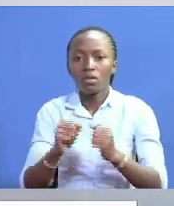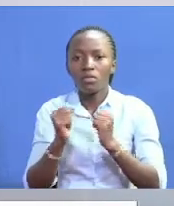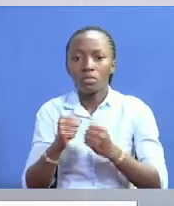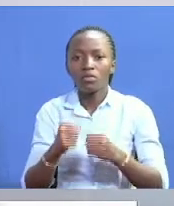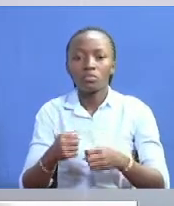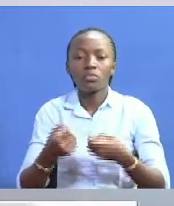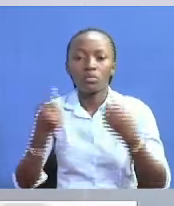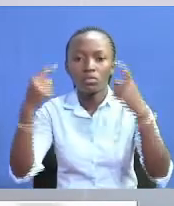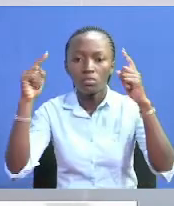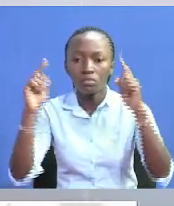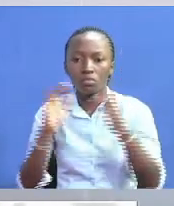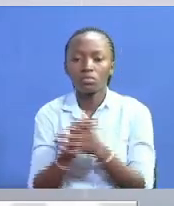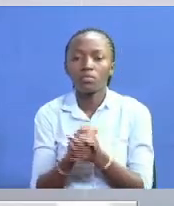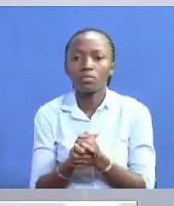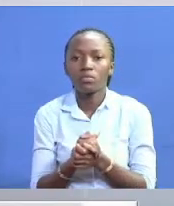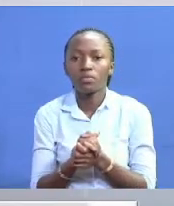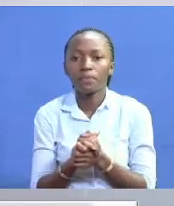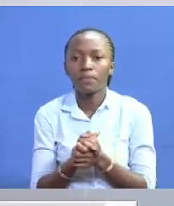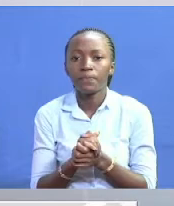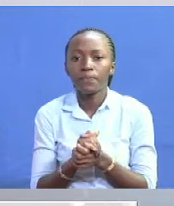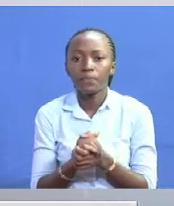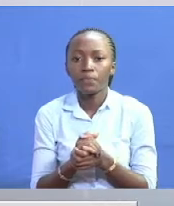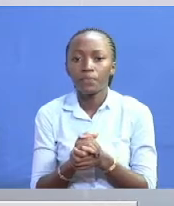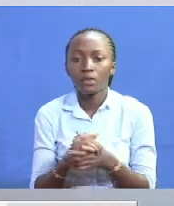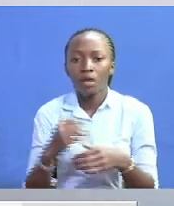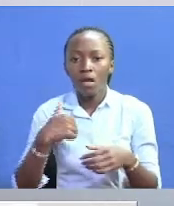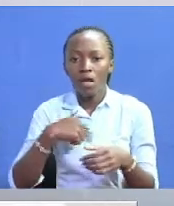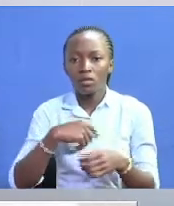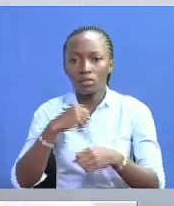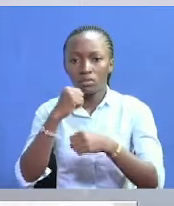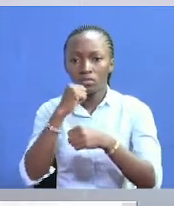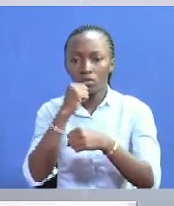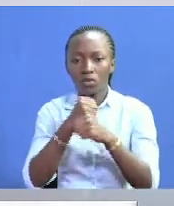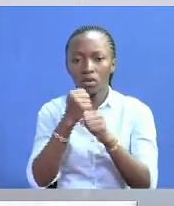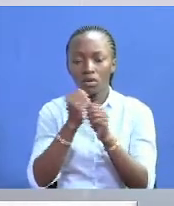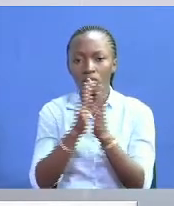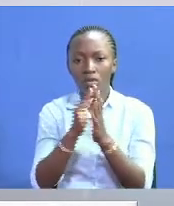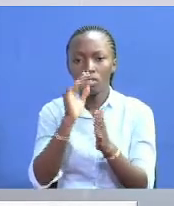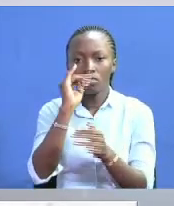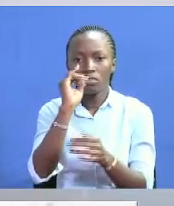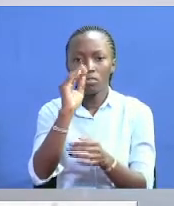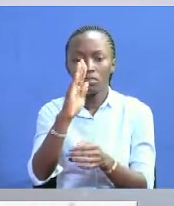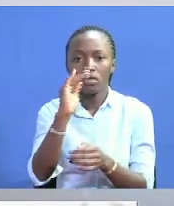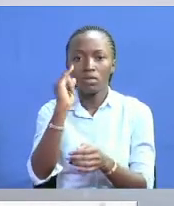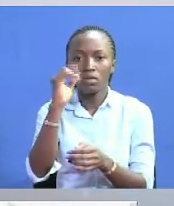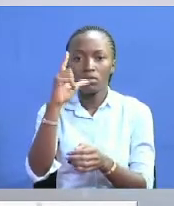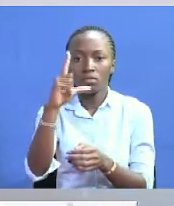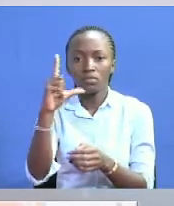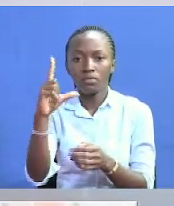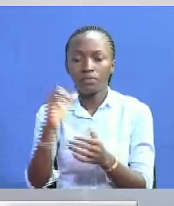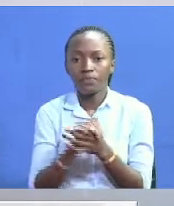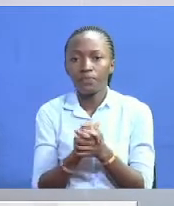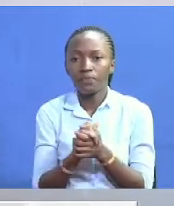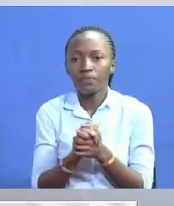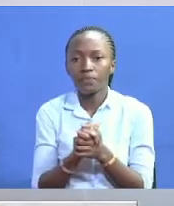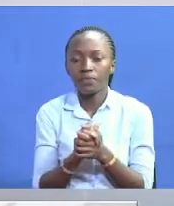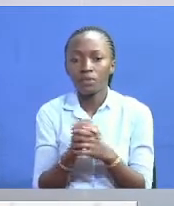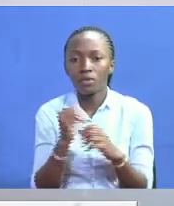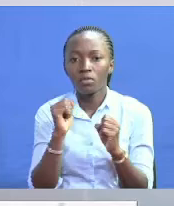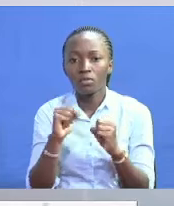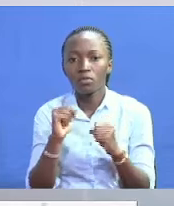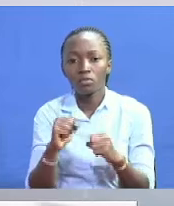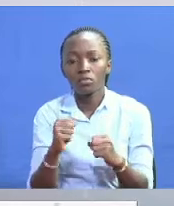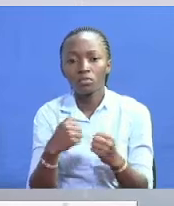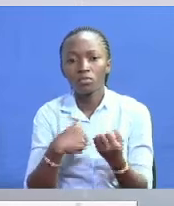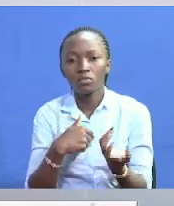what do you make of this bill? Of course, Harrison, you had started to mention about this bill. What do you make of